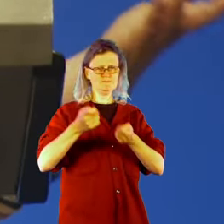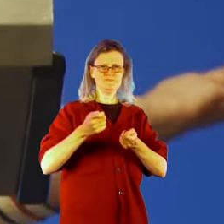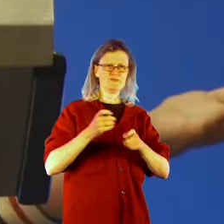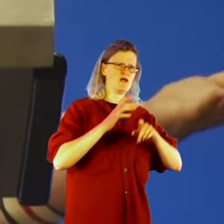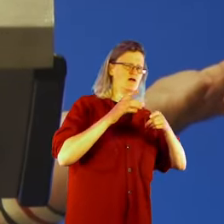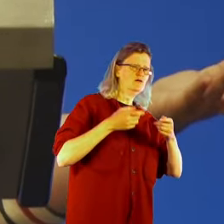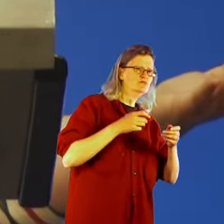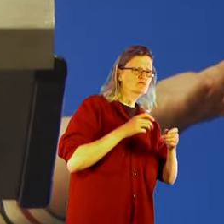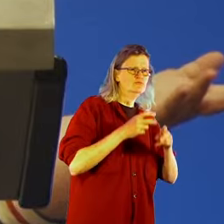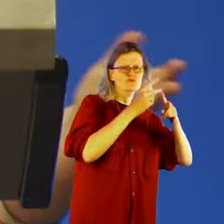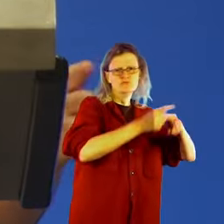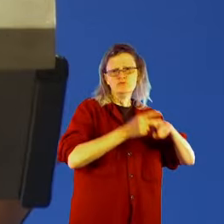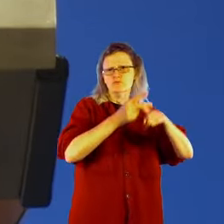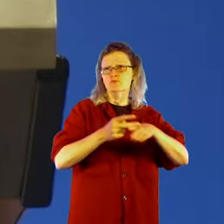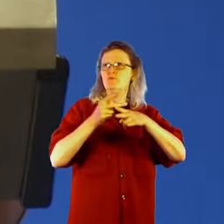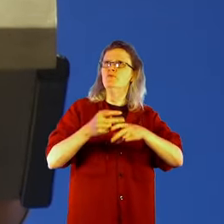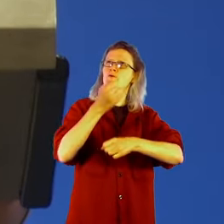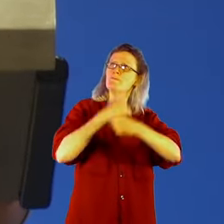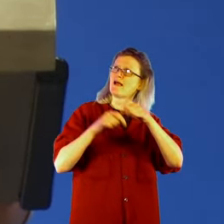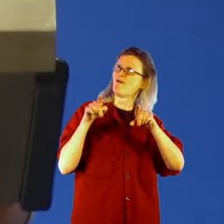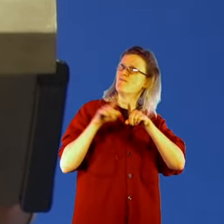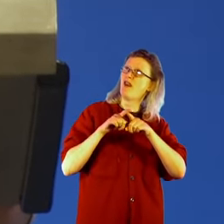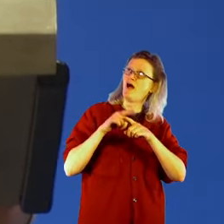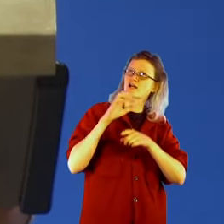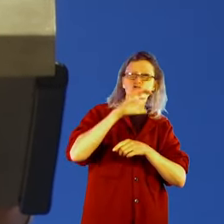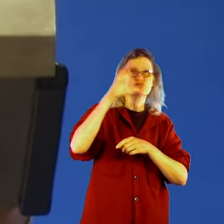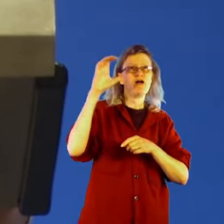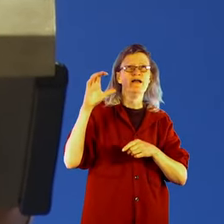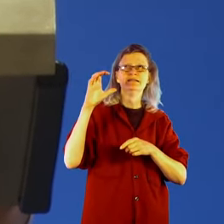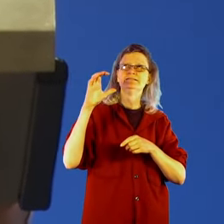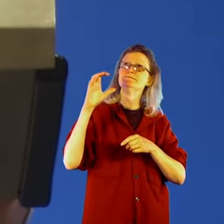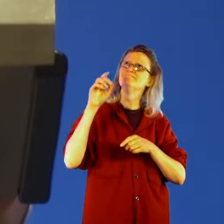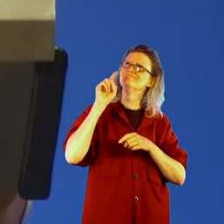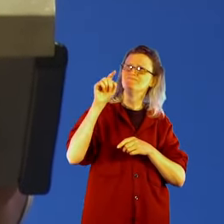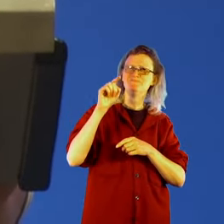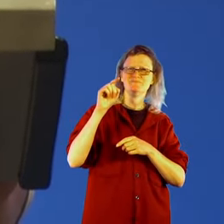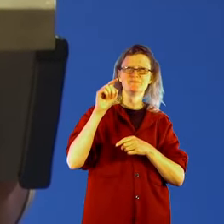like Christ, the true and perfect human being.